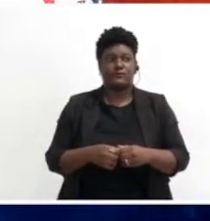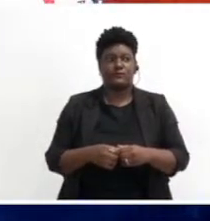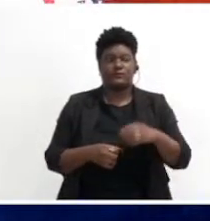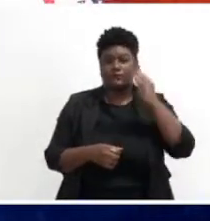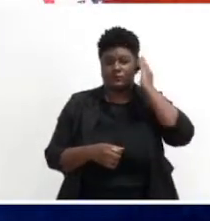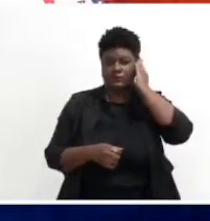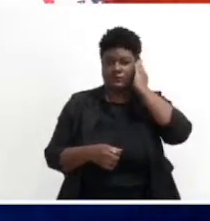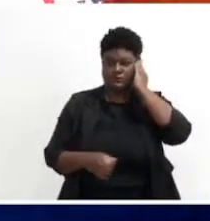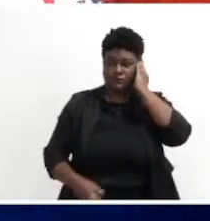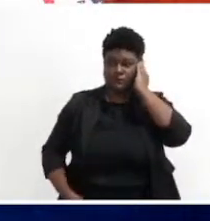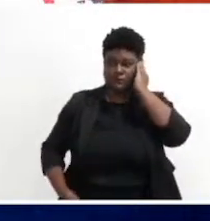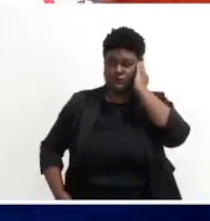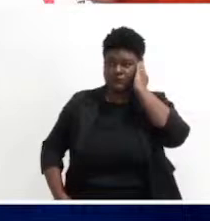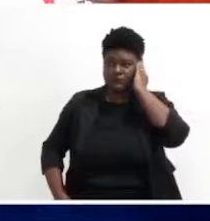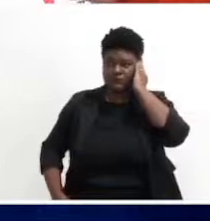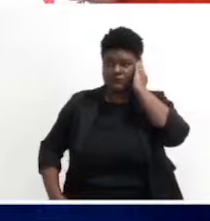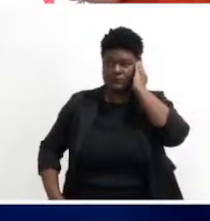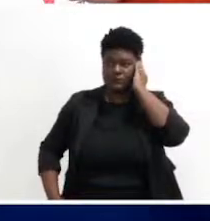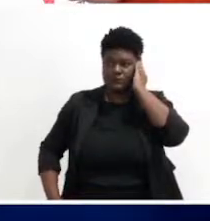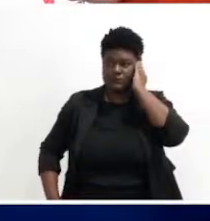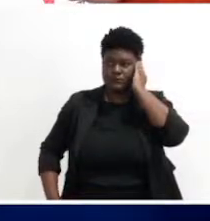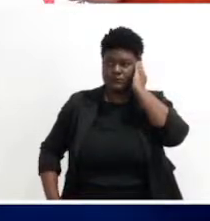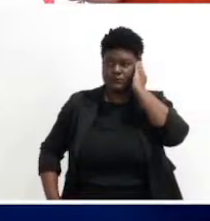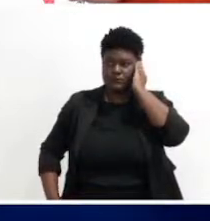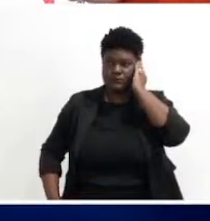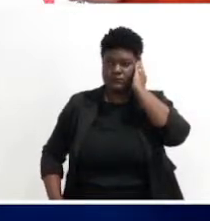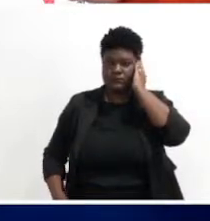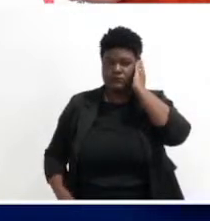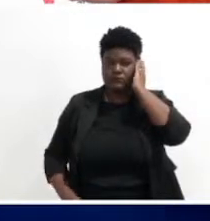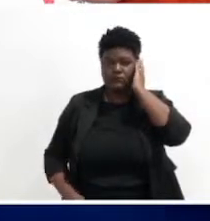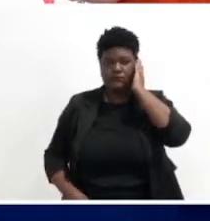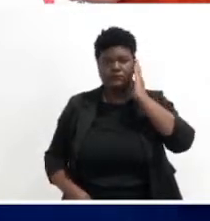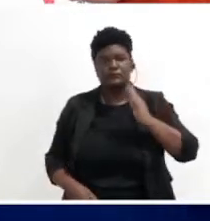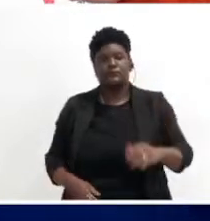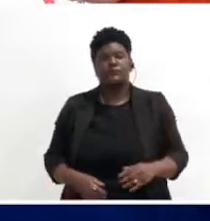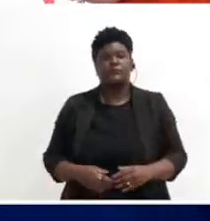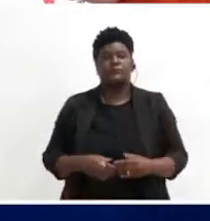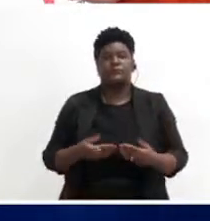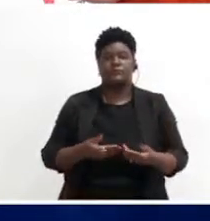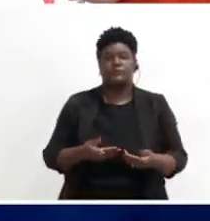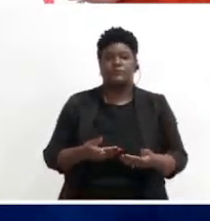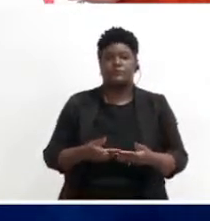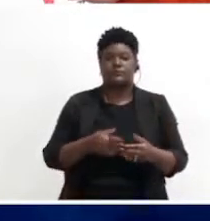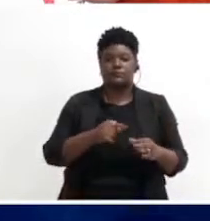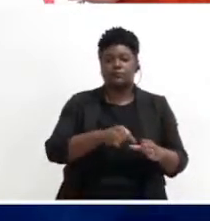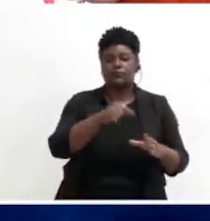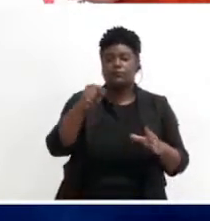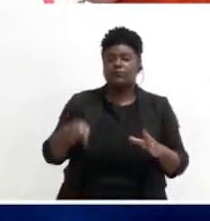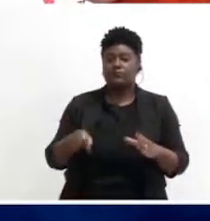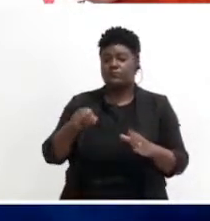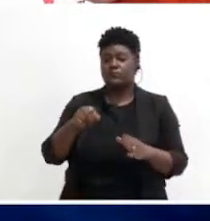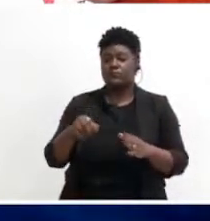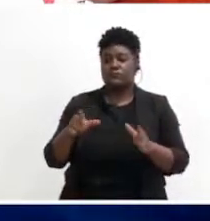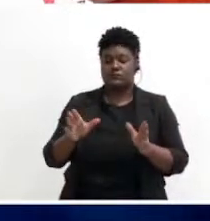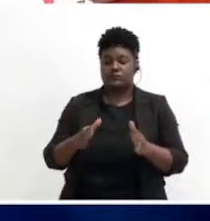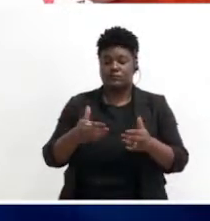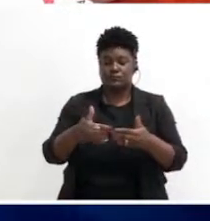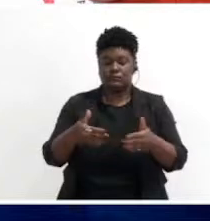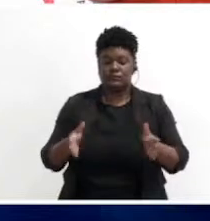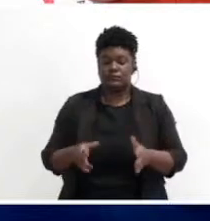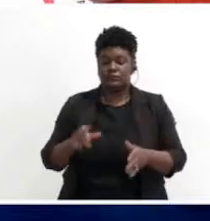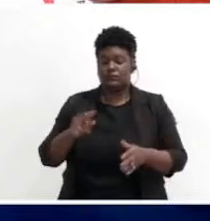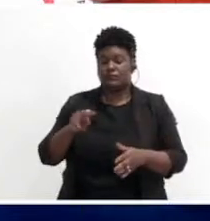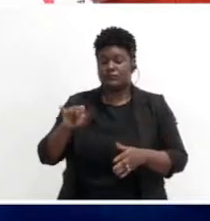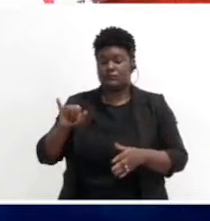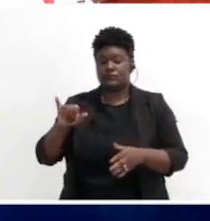And this is in close-up. So on the left, what you're seeing are stacks of DRAMs with TSVs. So this